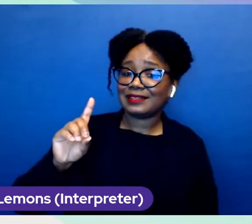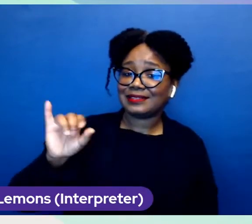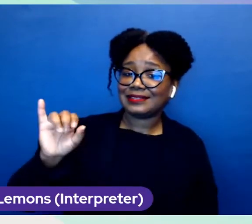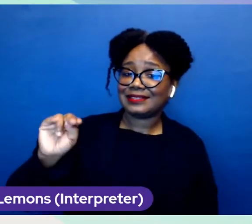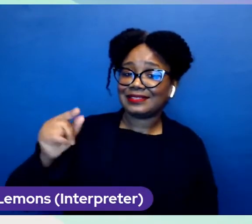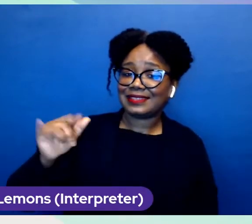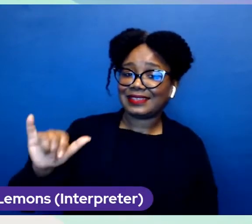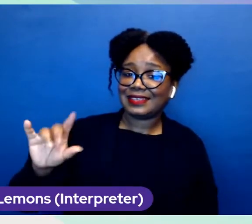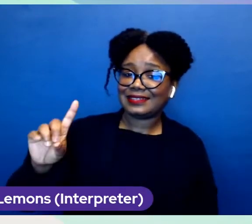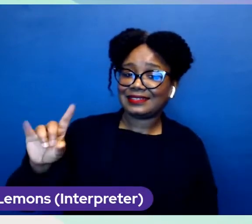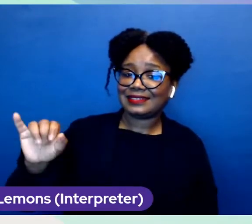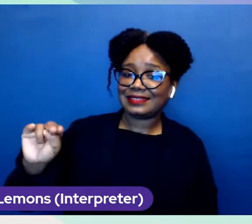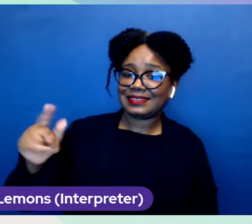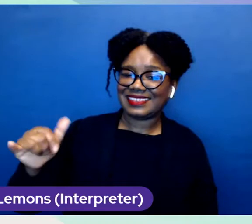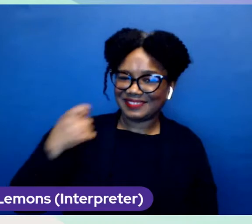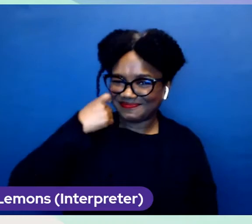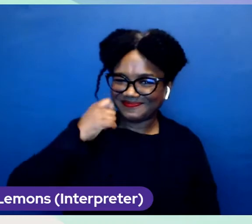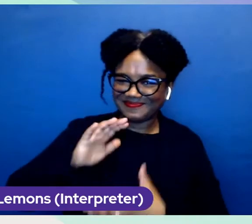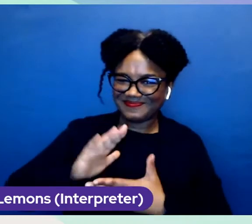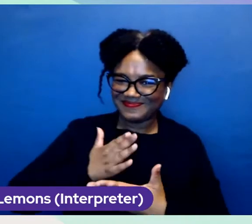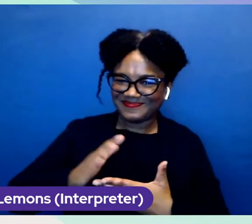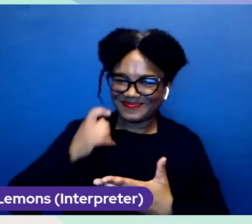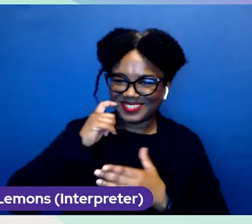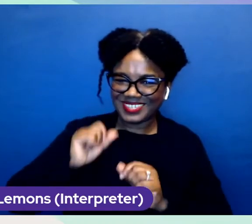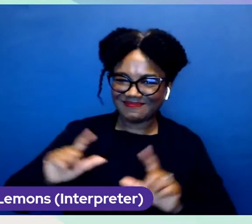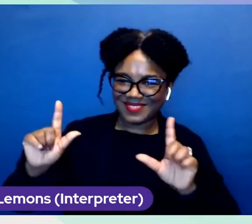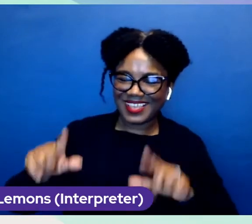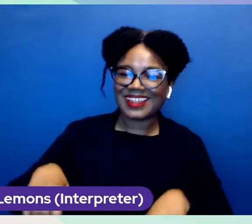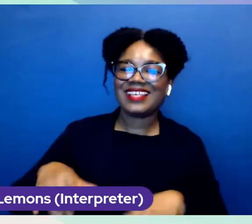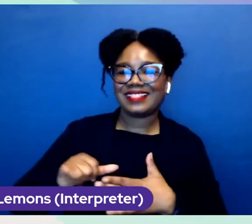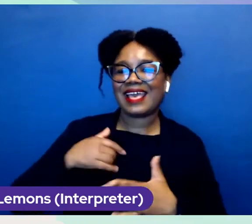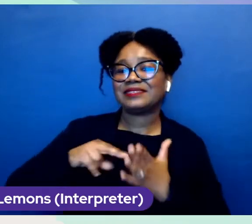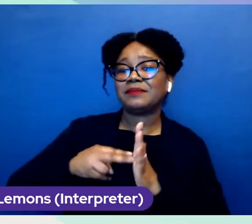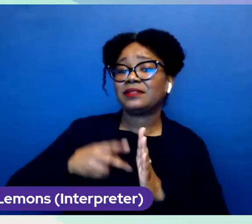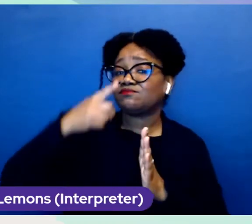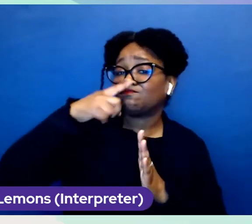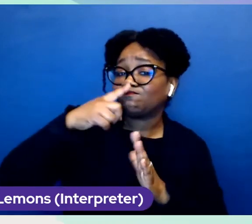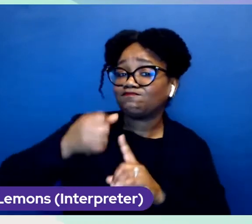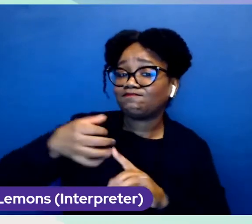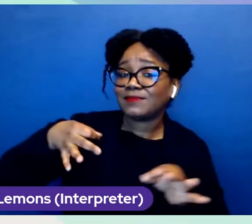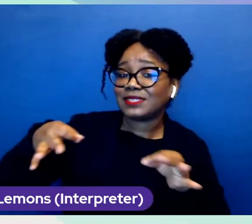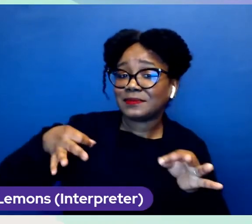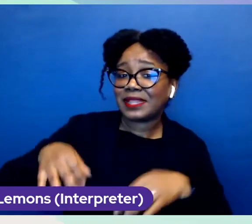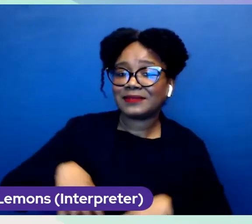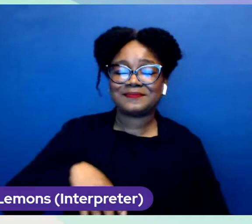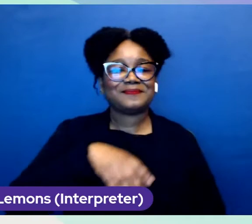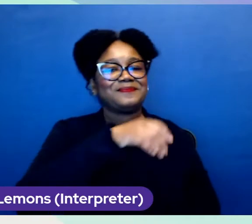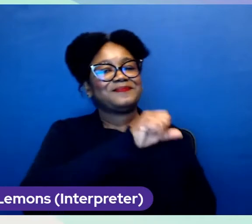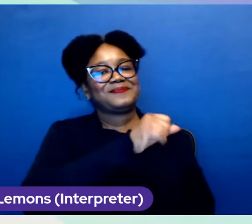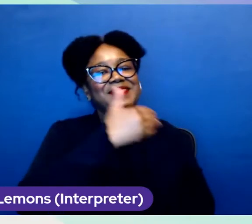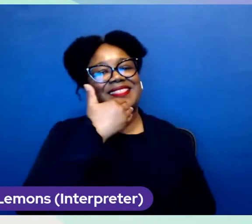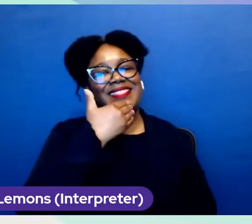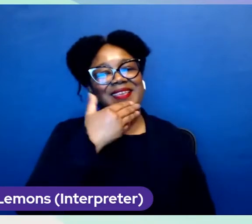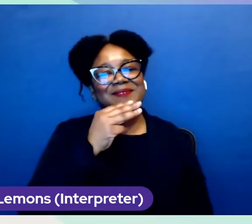being? So thank you so much for having me, Mina. As you said, every song in the Nile Project has an